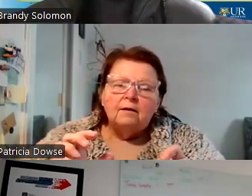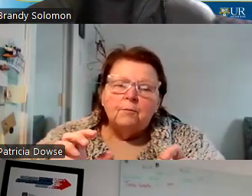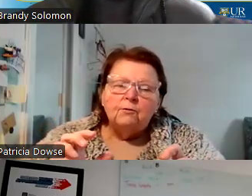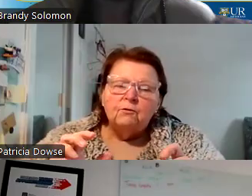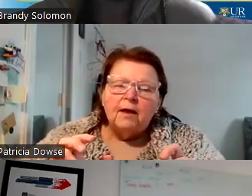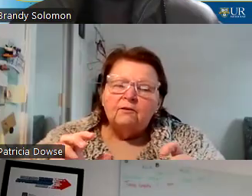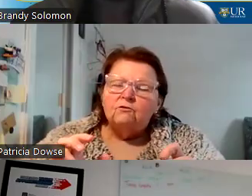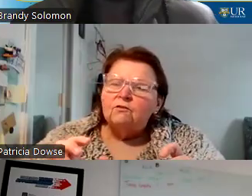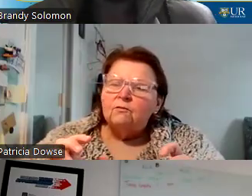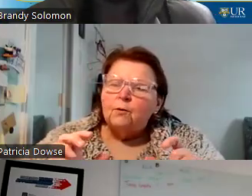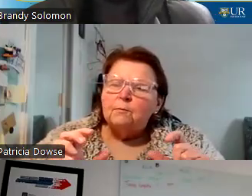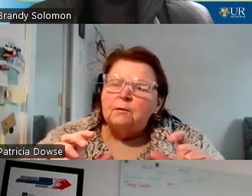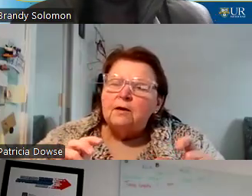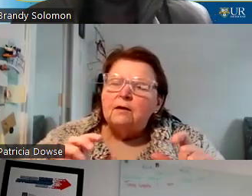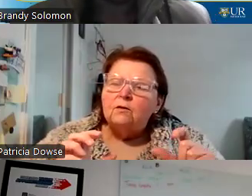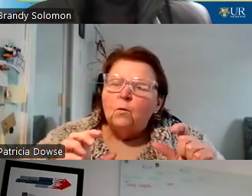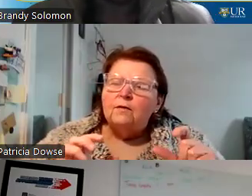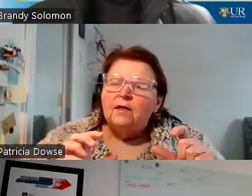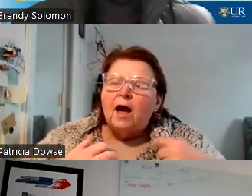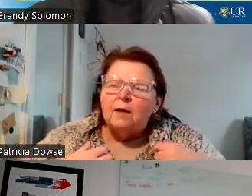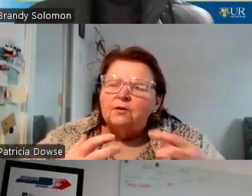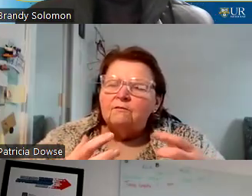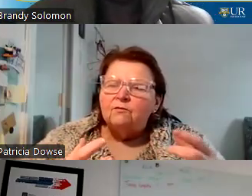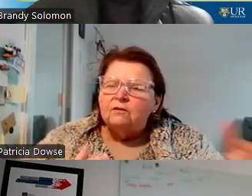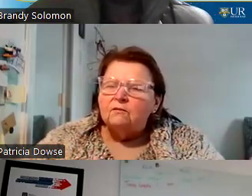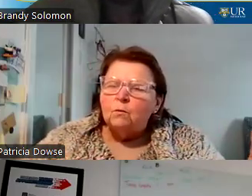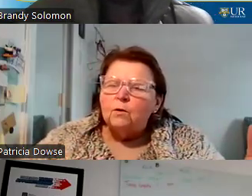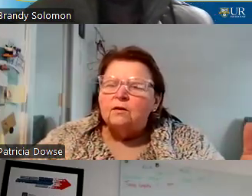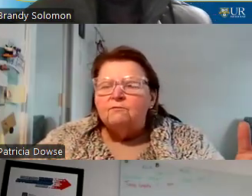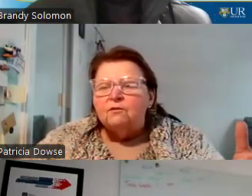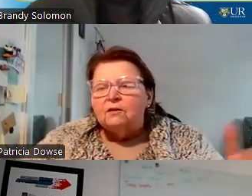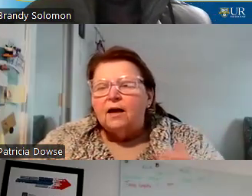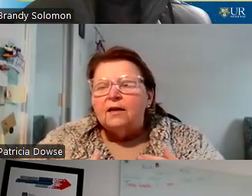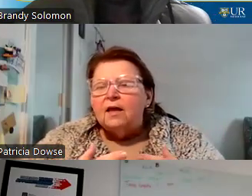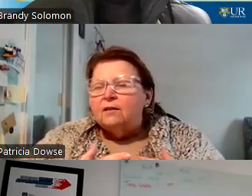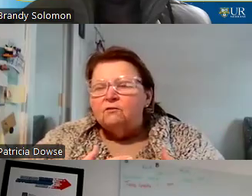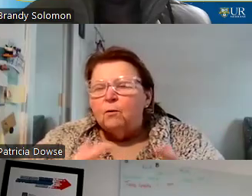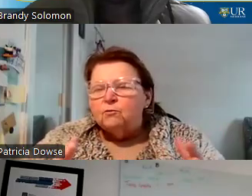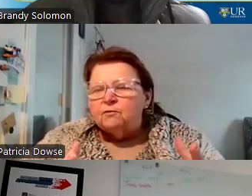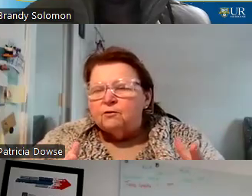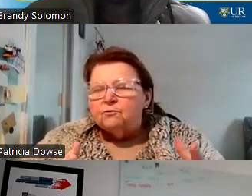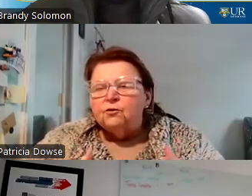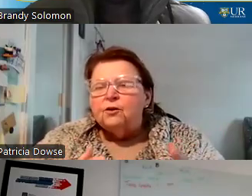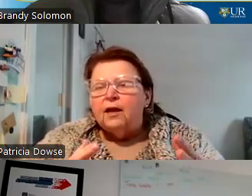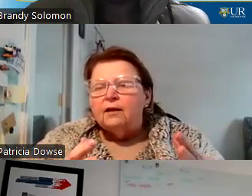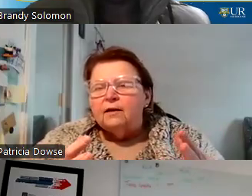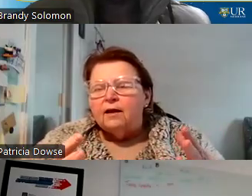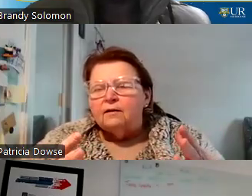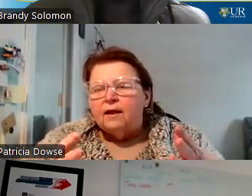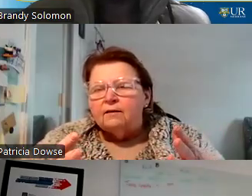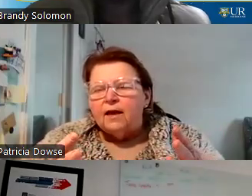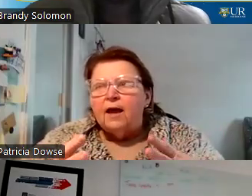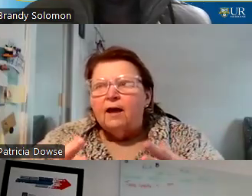And post-traumatic stress probably being the one that I believe, that since I work in that field a lot, that is most misunderstood